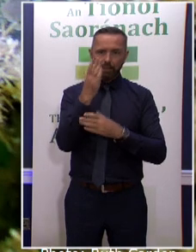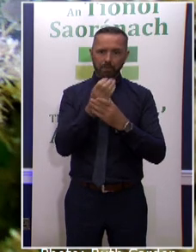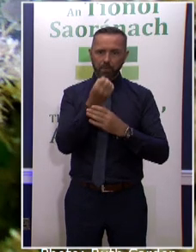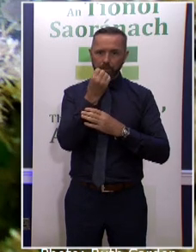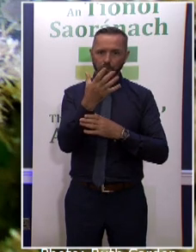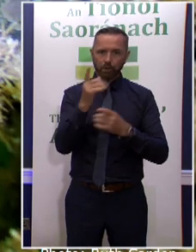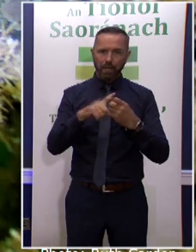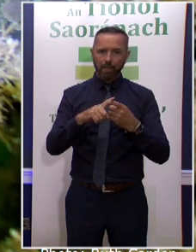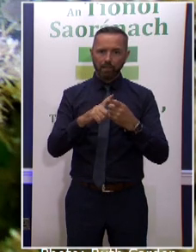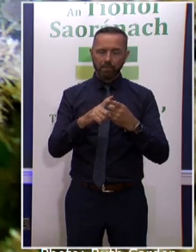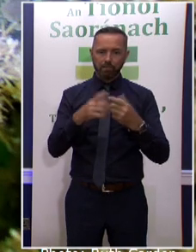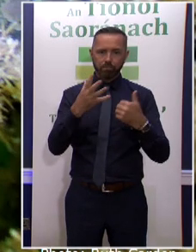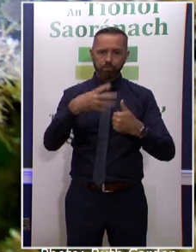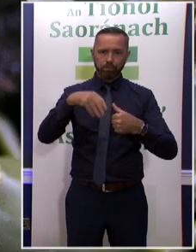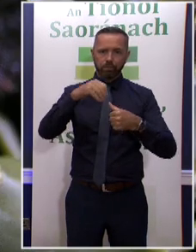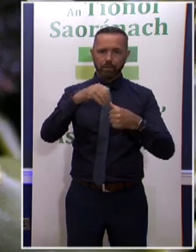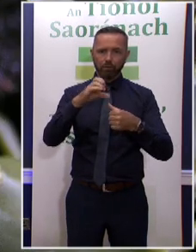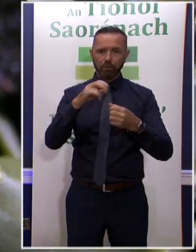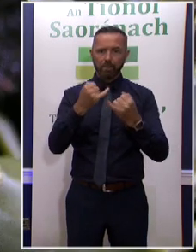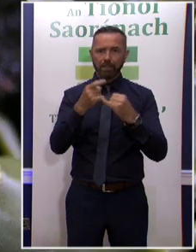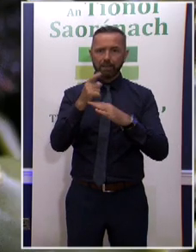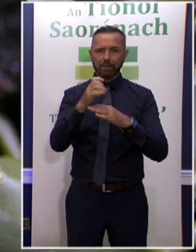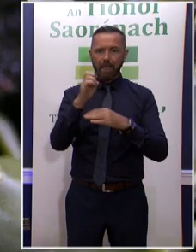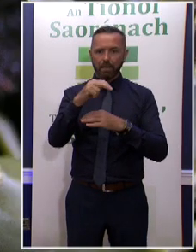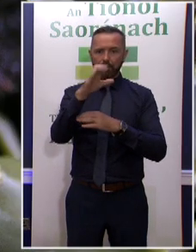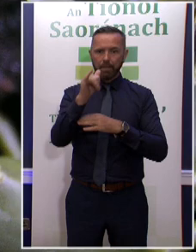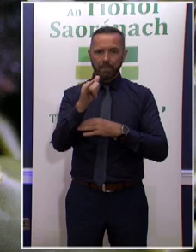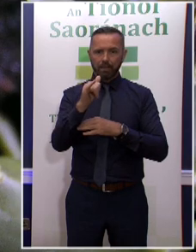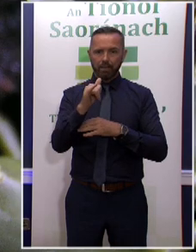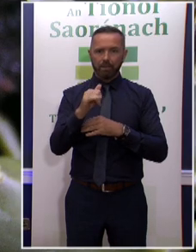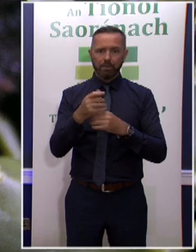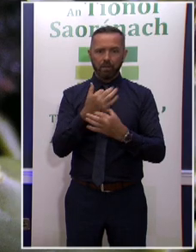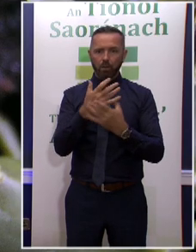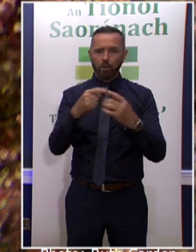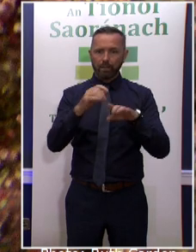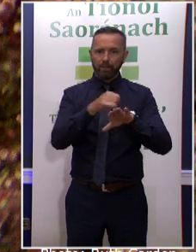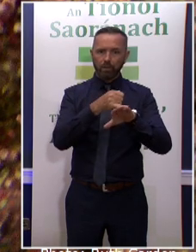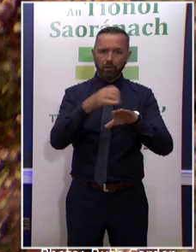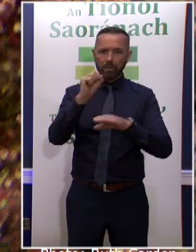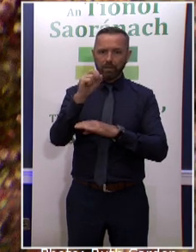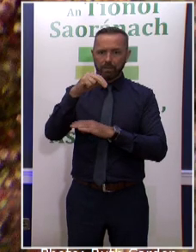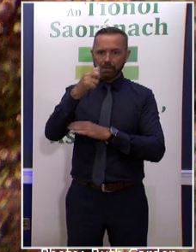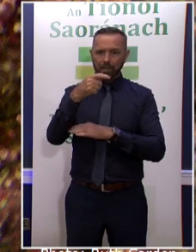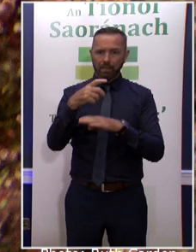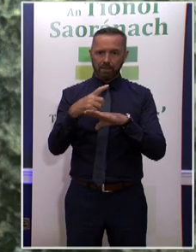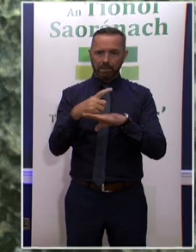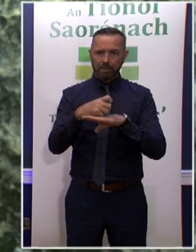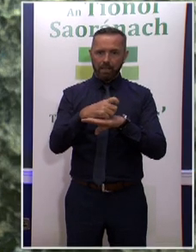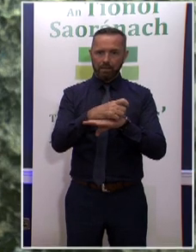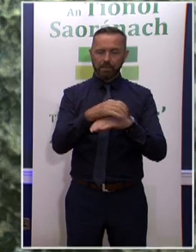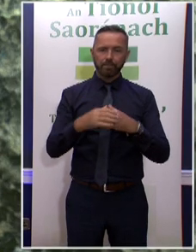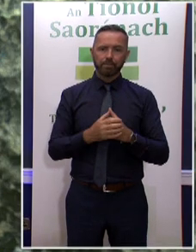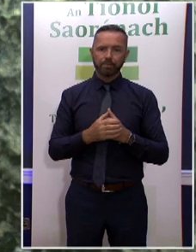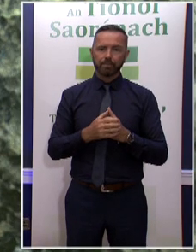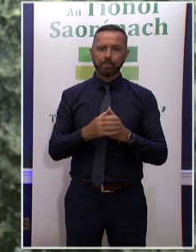and remarkable creatures like this sea anemone, but kind of with a wealth of colorful snails of different kinds.